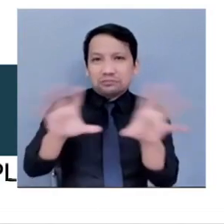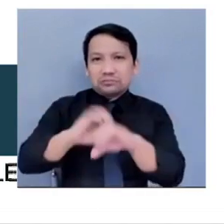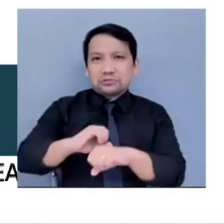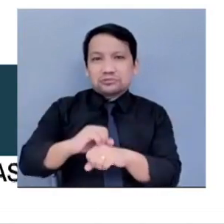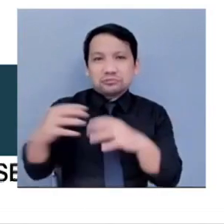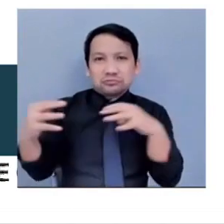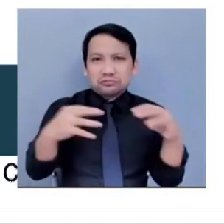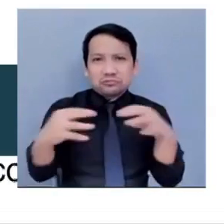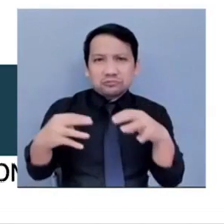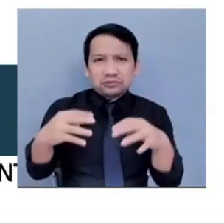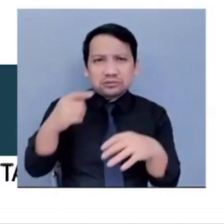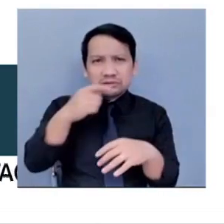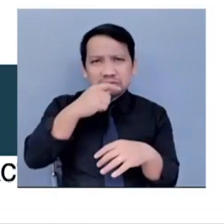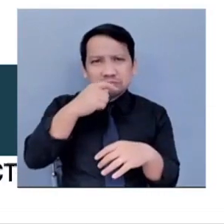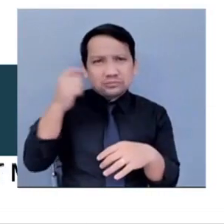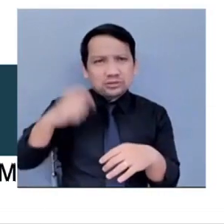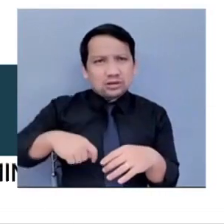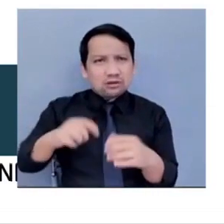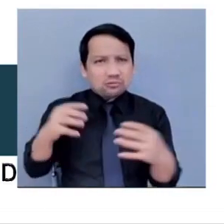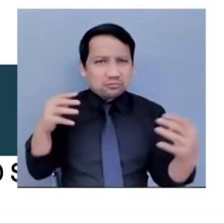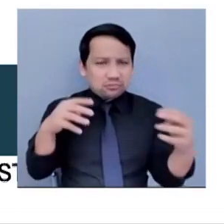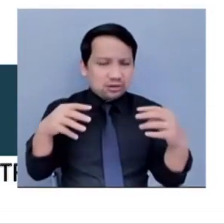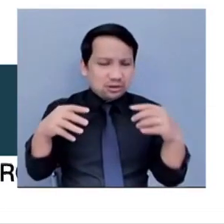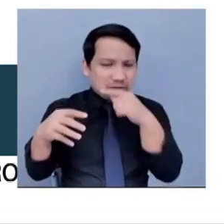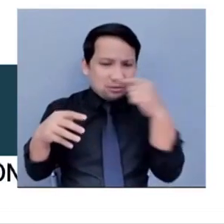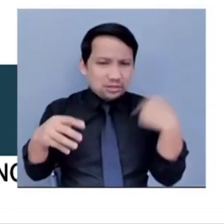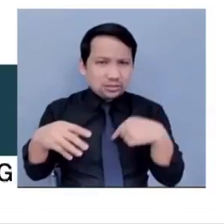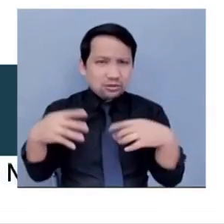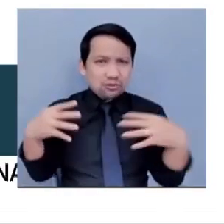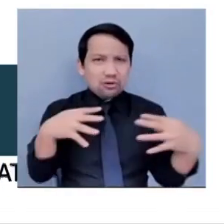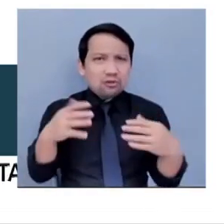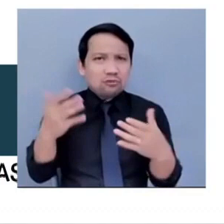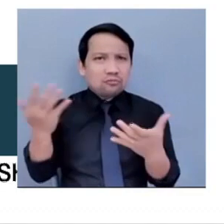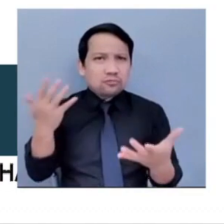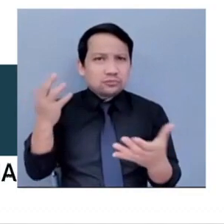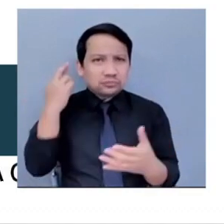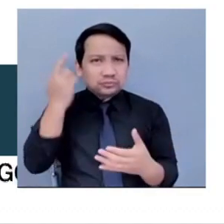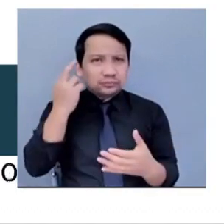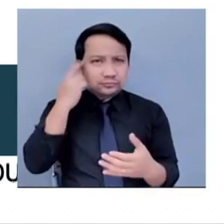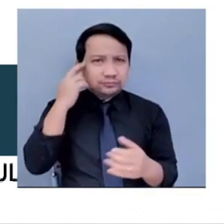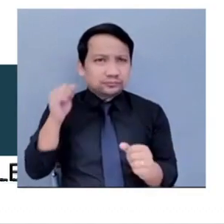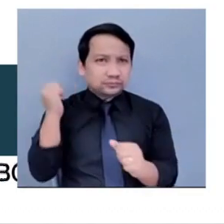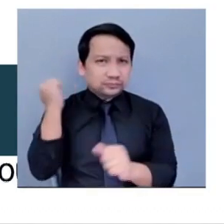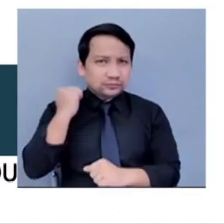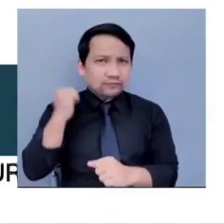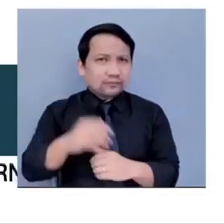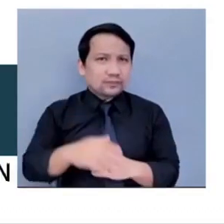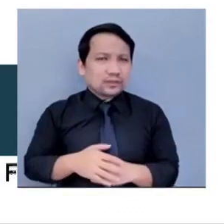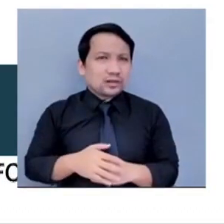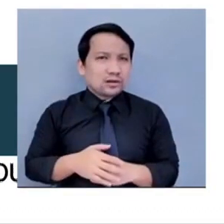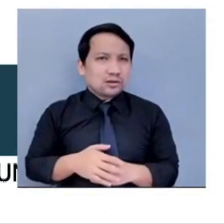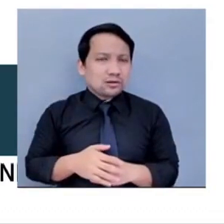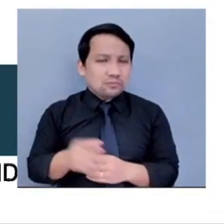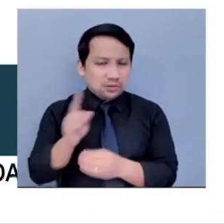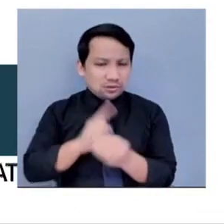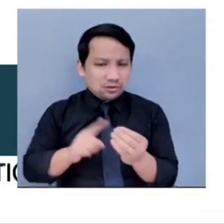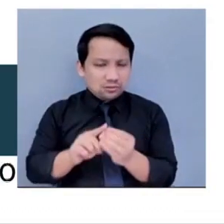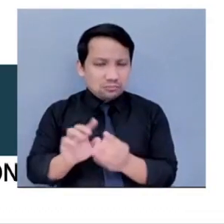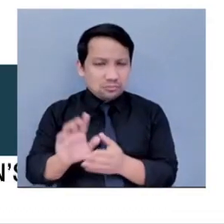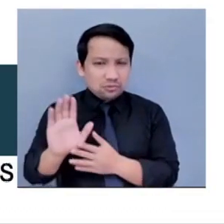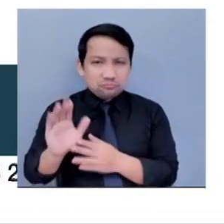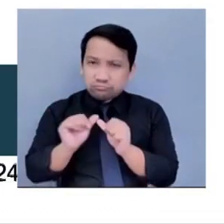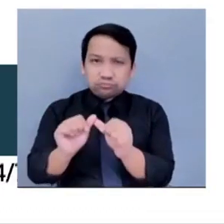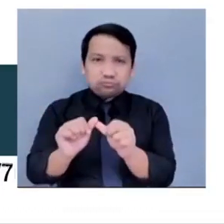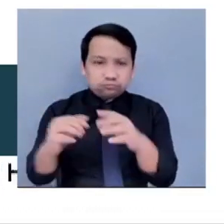So what other headwinds might we expect from that, from the still ongoing